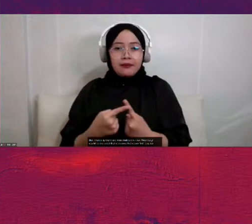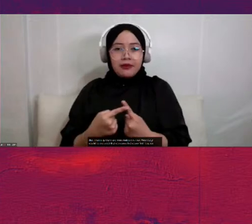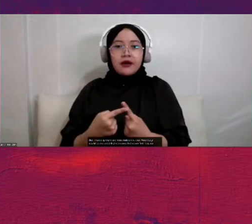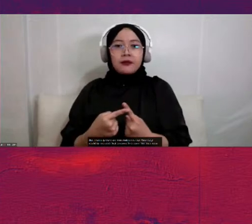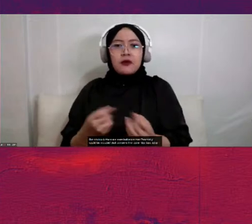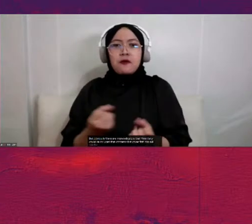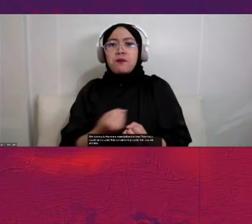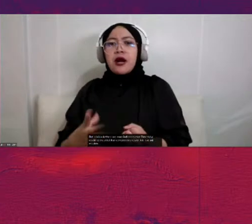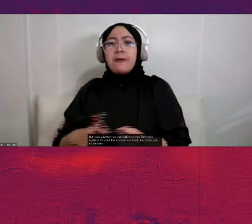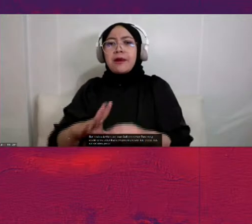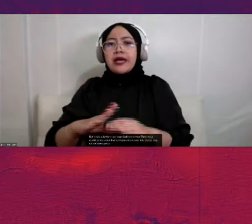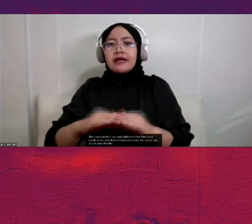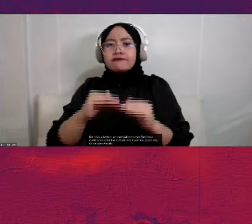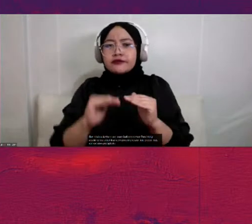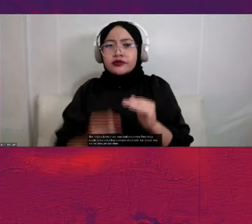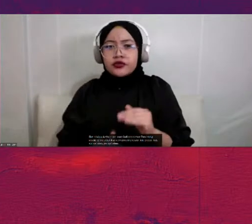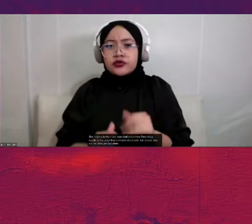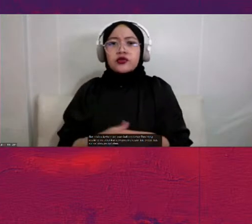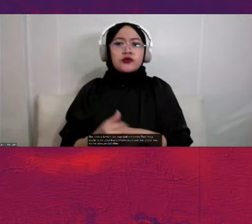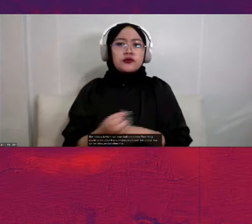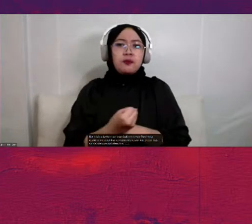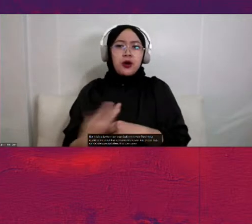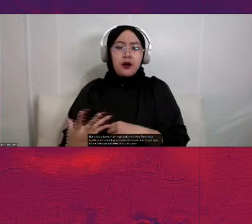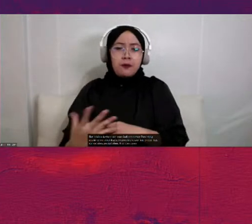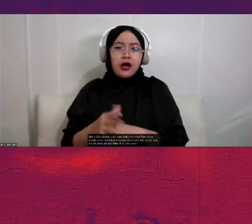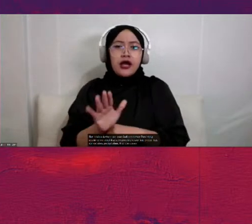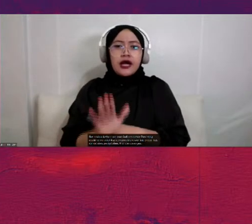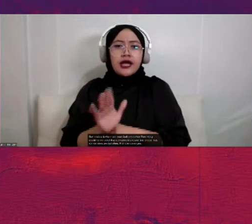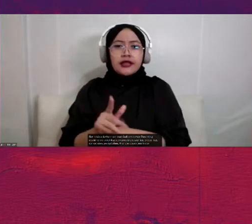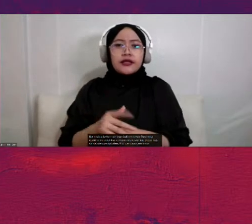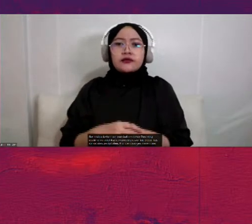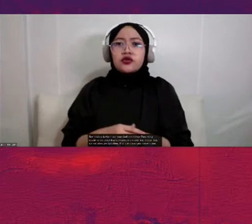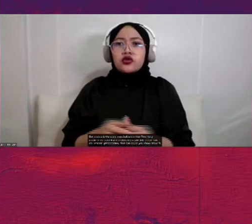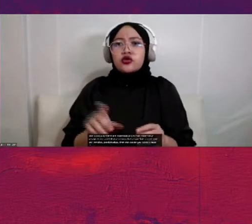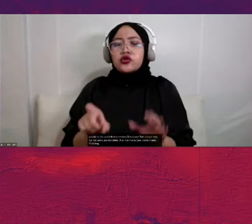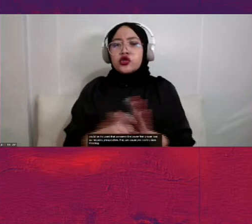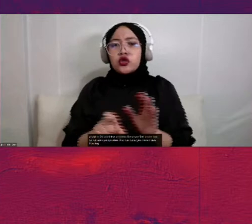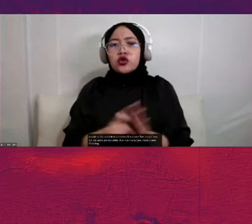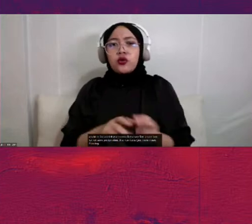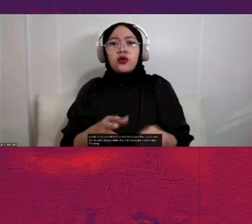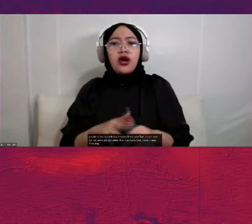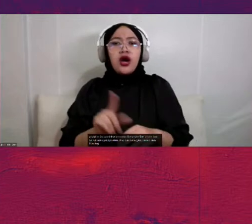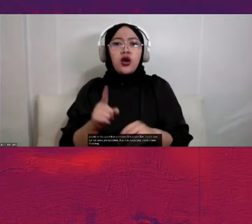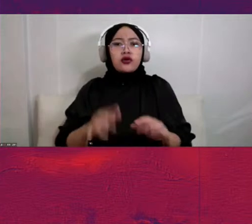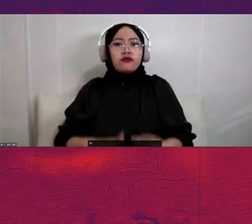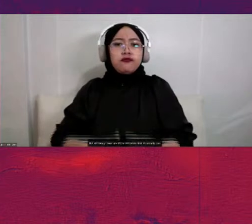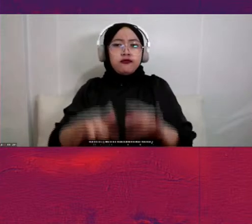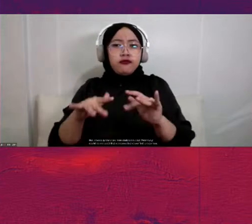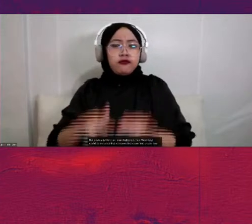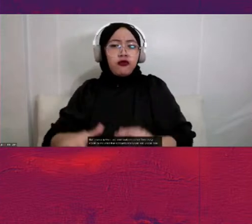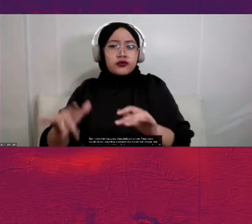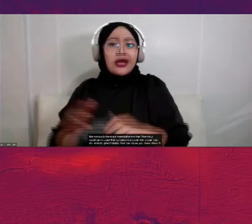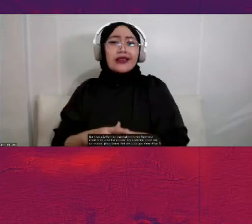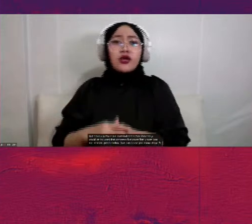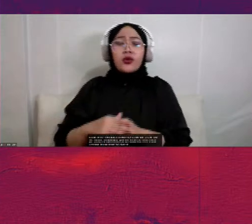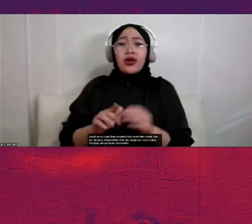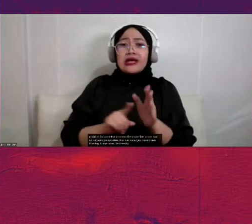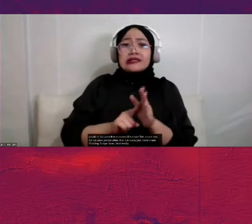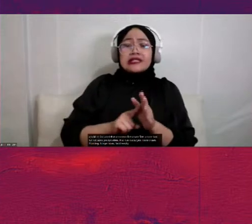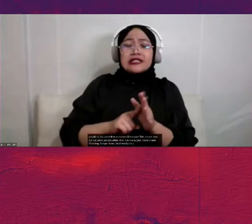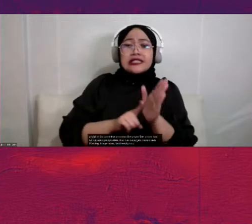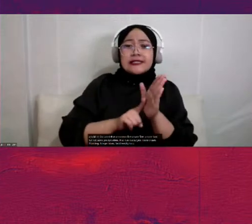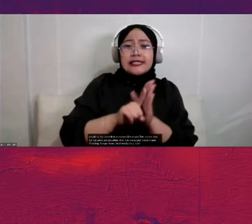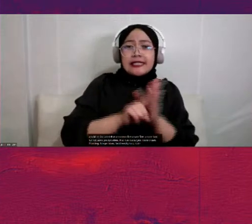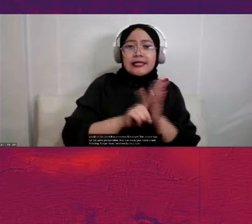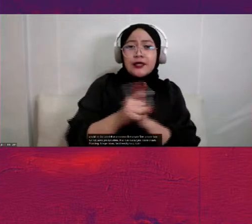soil erosion, precipitation that can cause either droughts or flooding, temperature, biodiversity